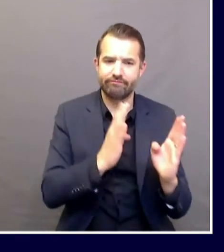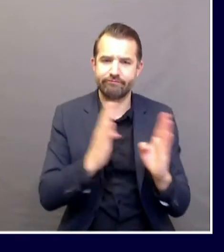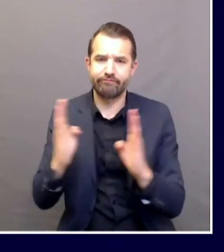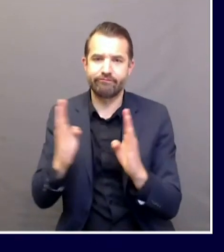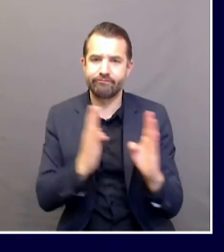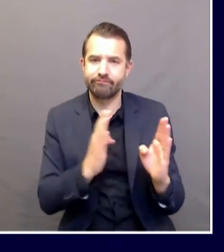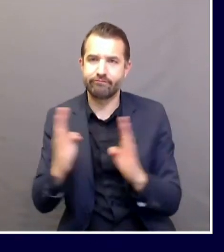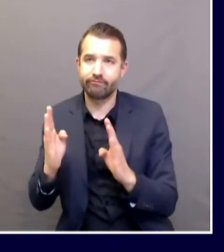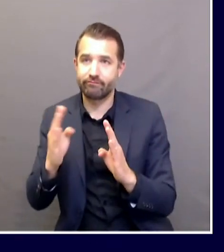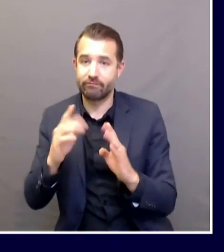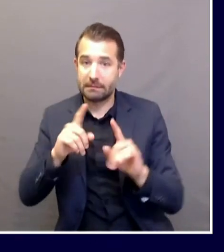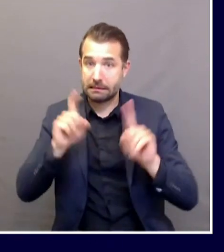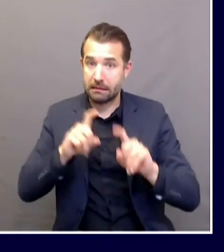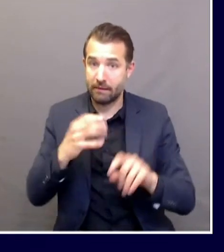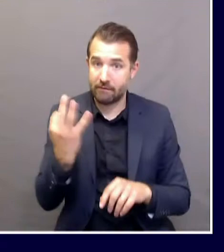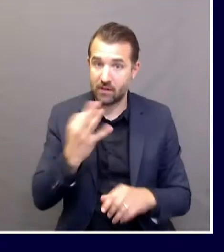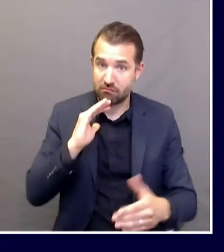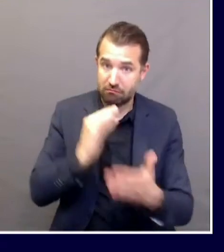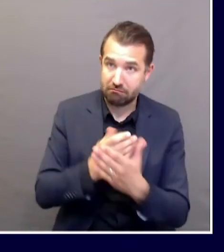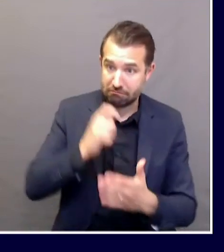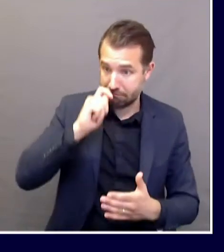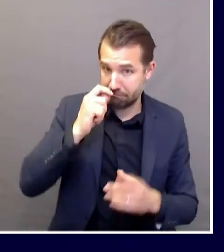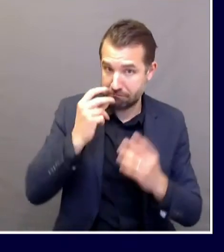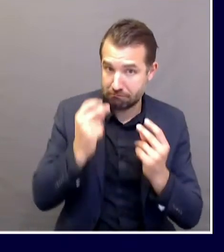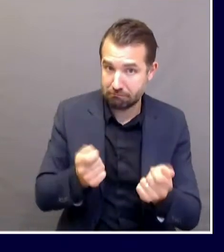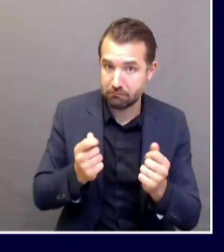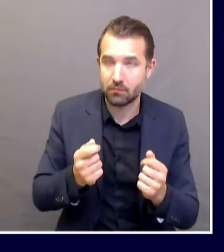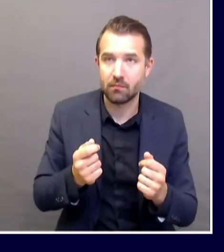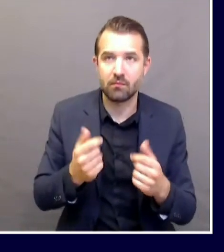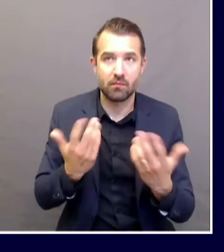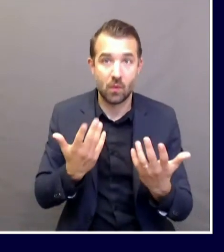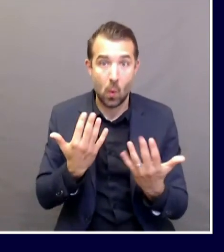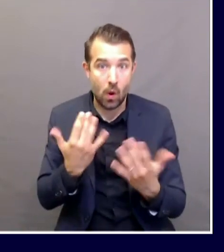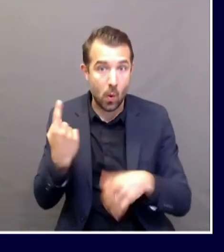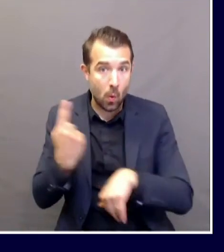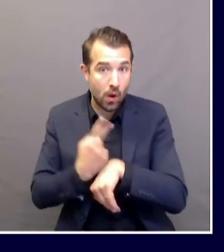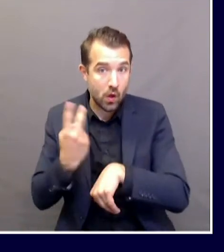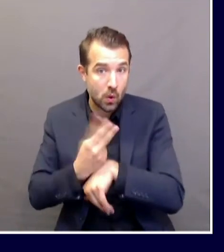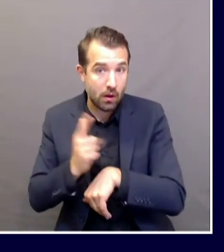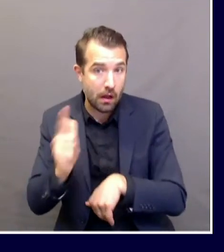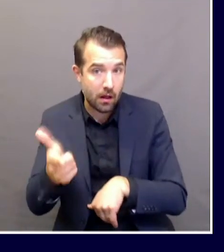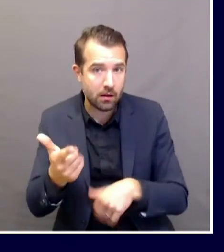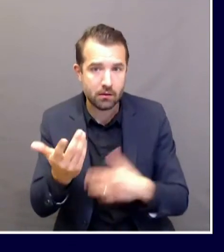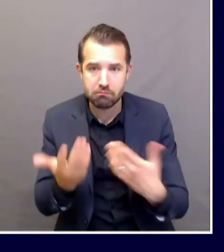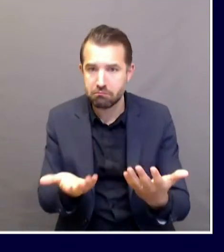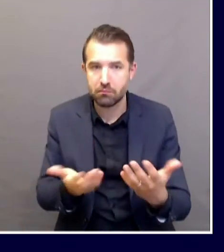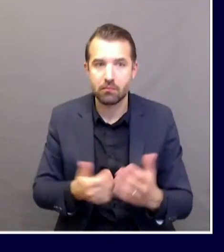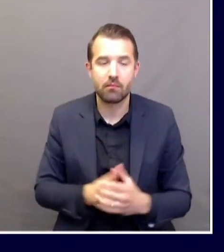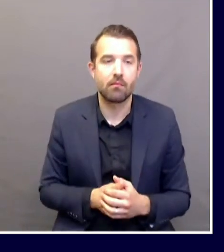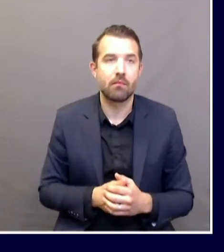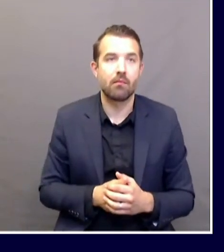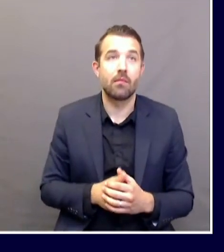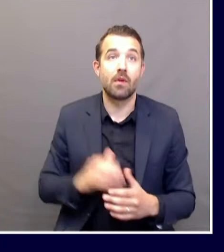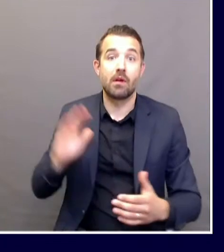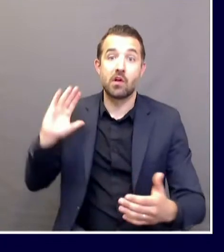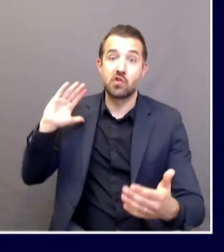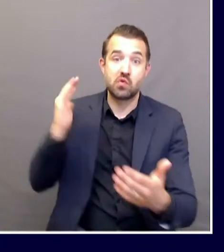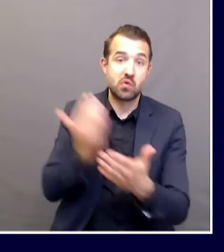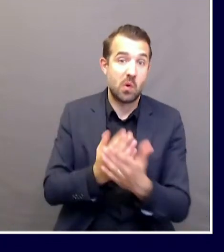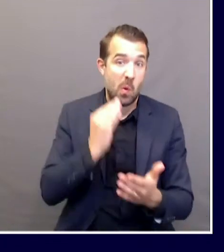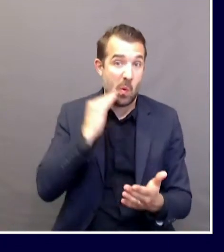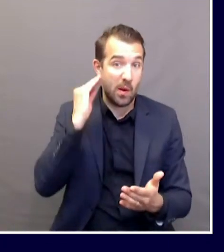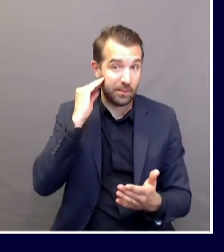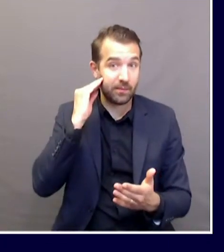to the testing multiple times, the best thing to do is test right when you get back. If you can also,